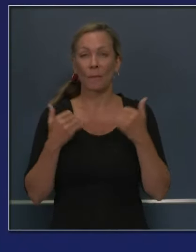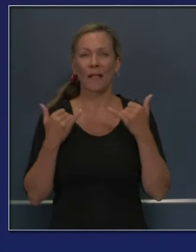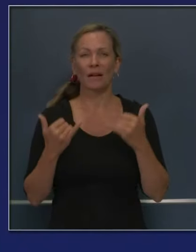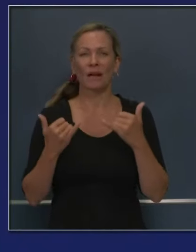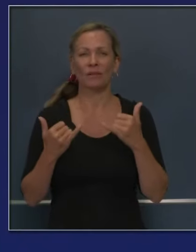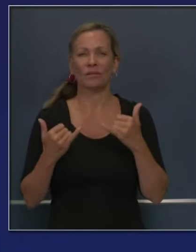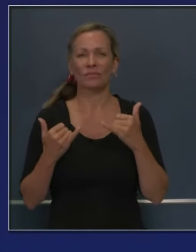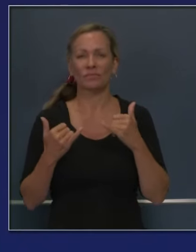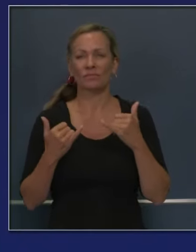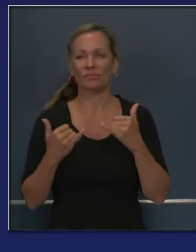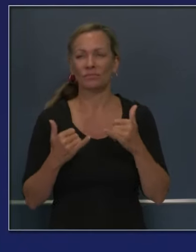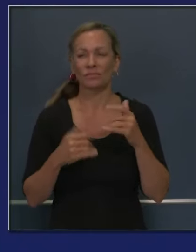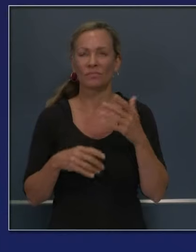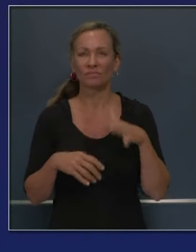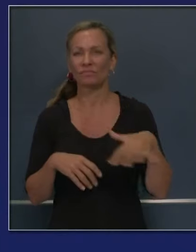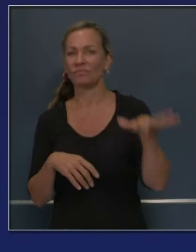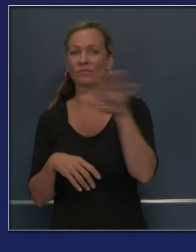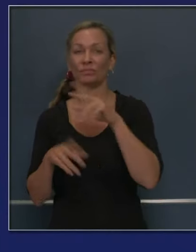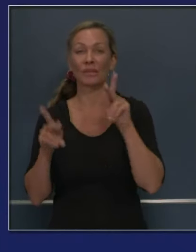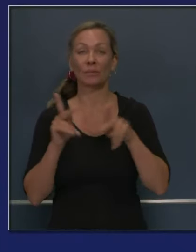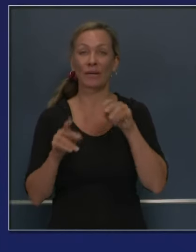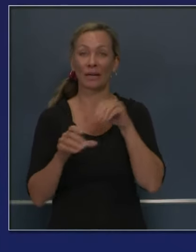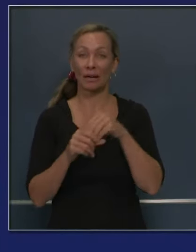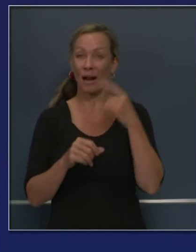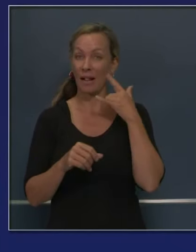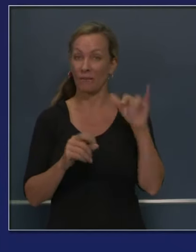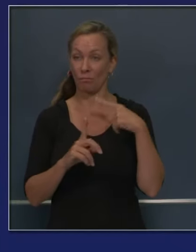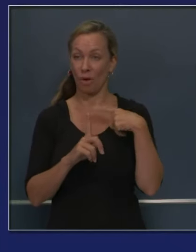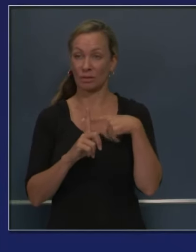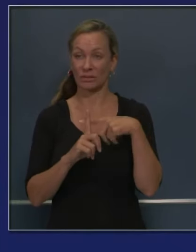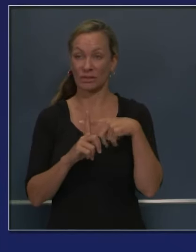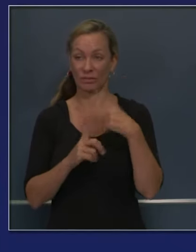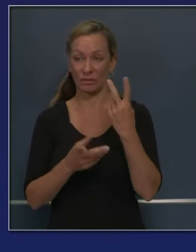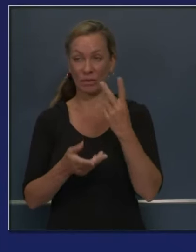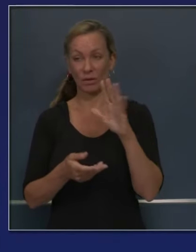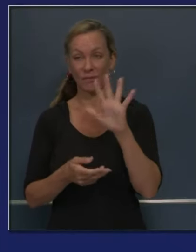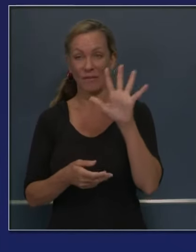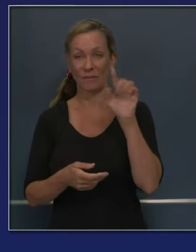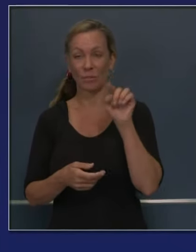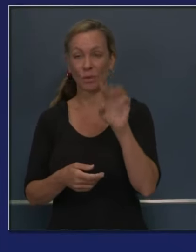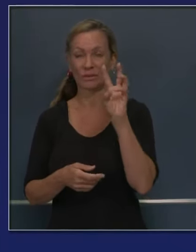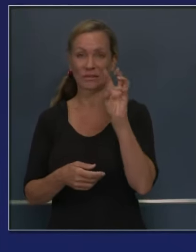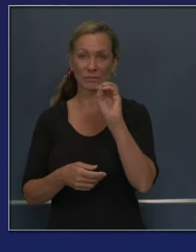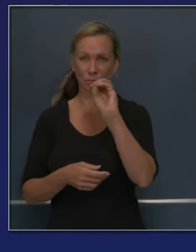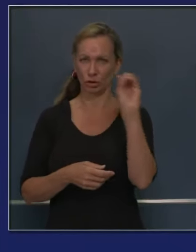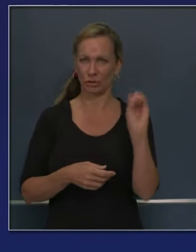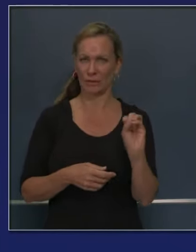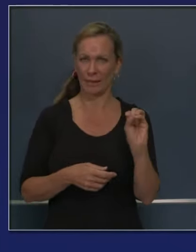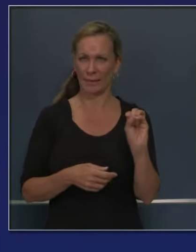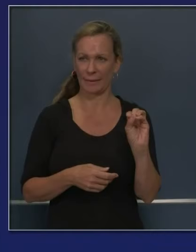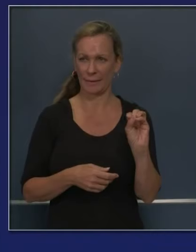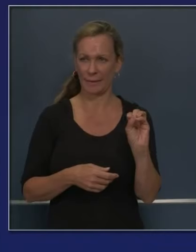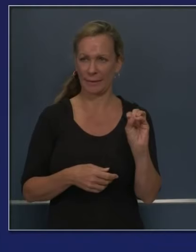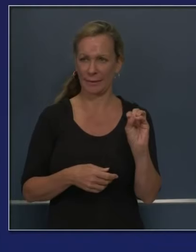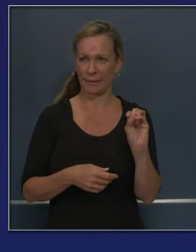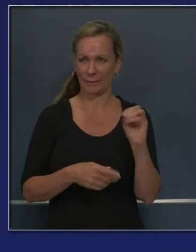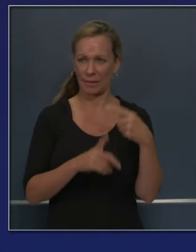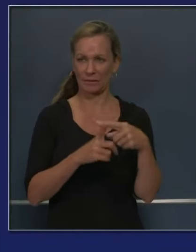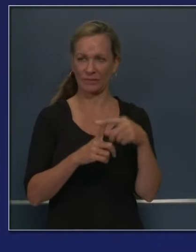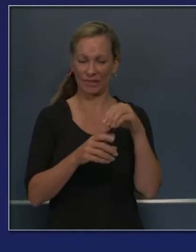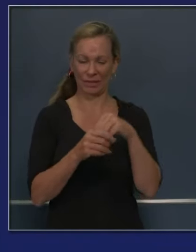14 days, 5.6% over the last 7 days. 5.6% positivity over a 7-day